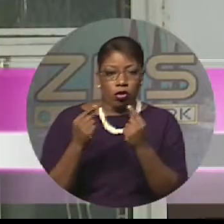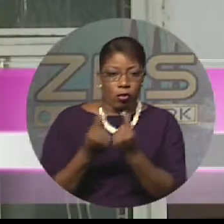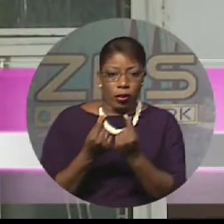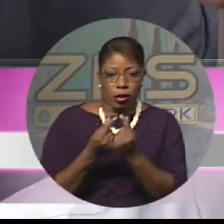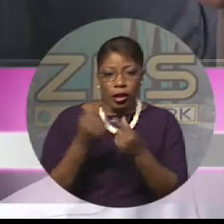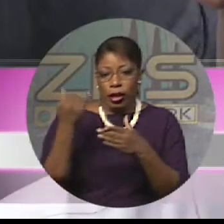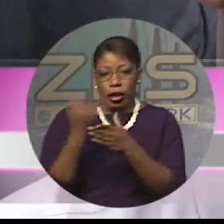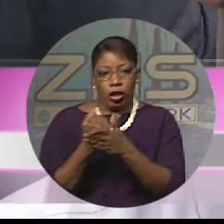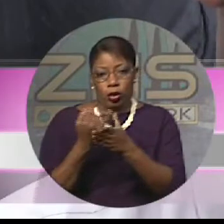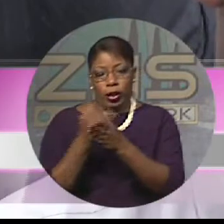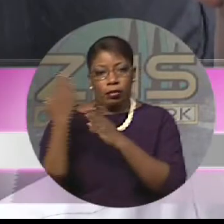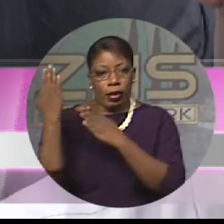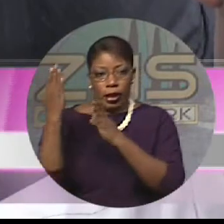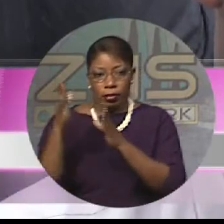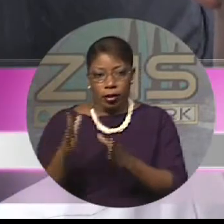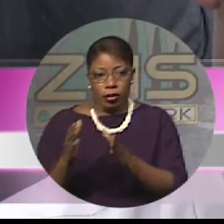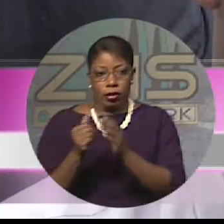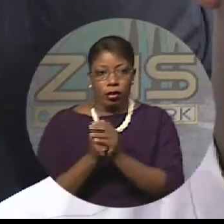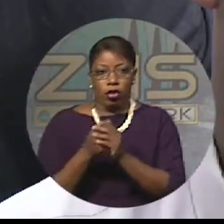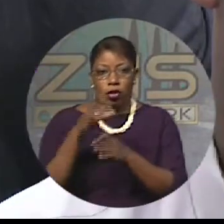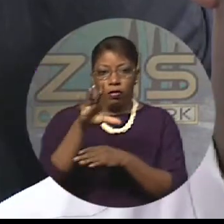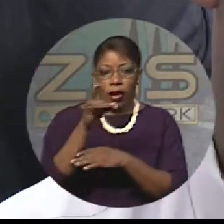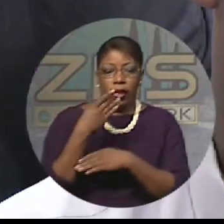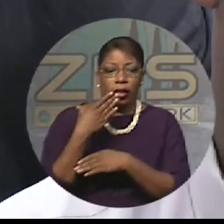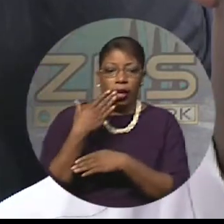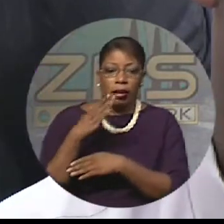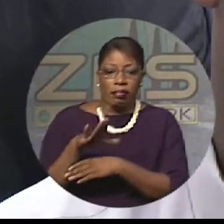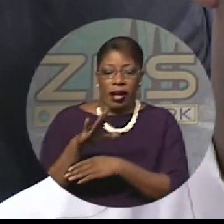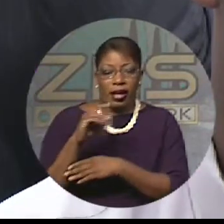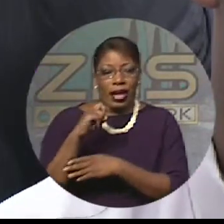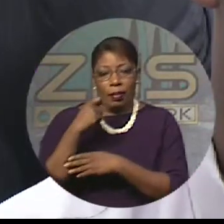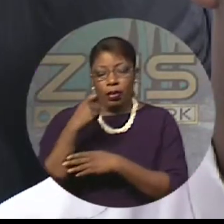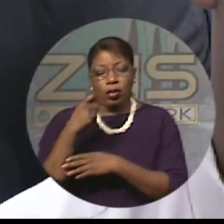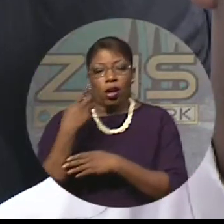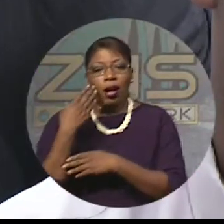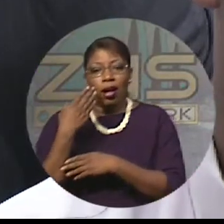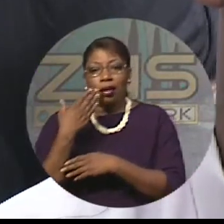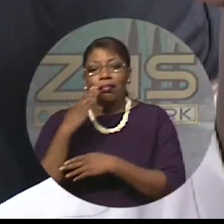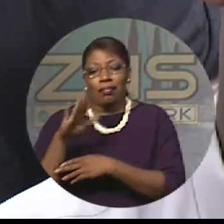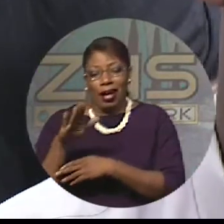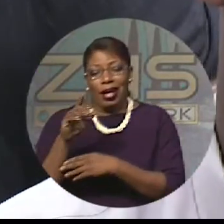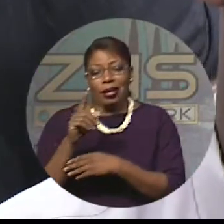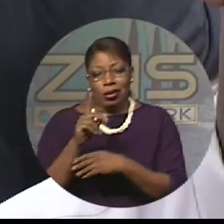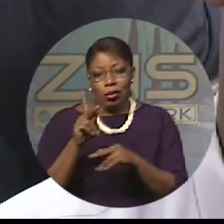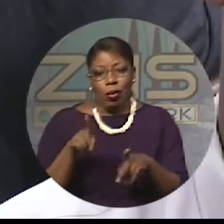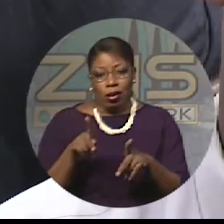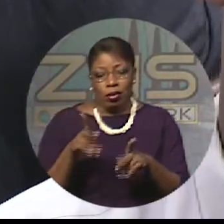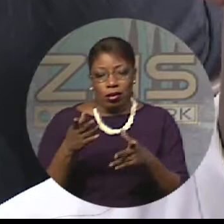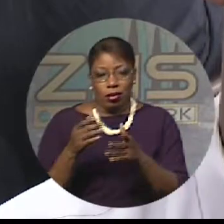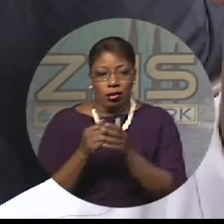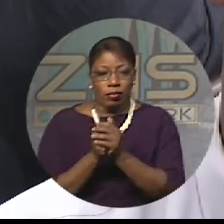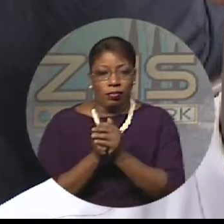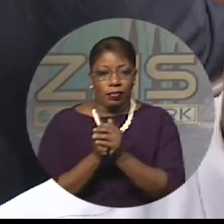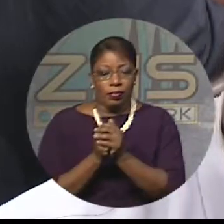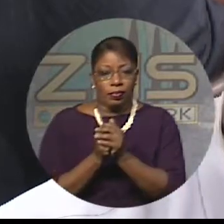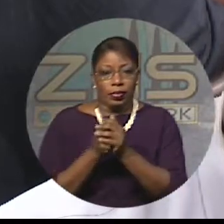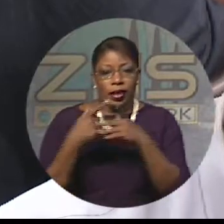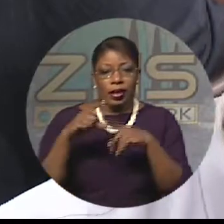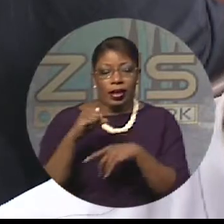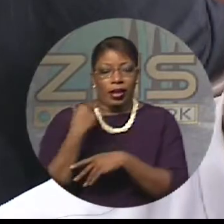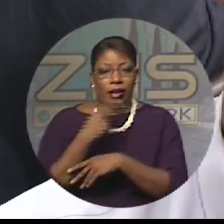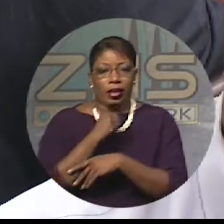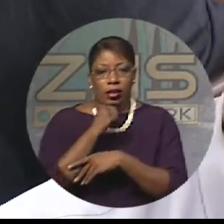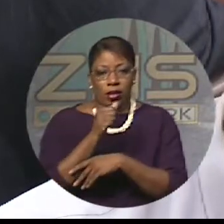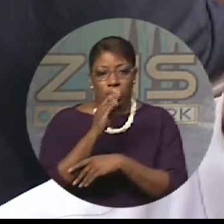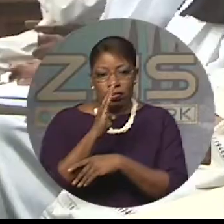included, you will find bad apples and those who inject negativity. But let us not be